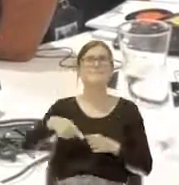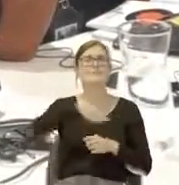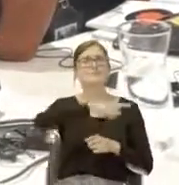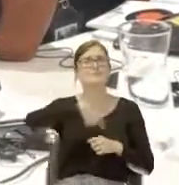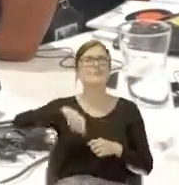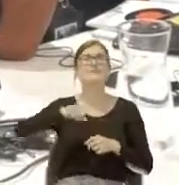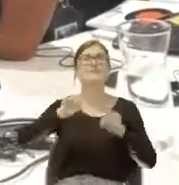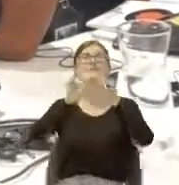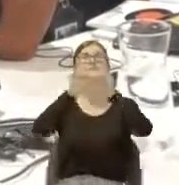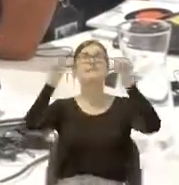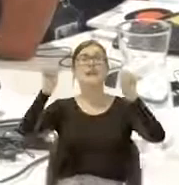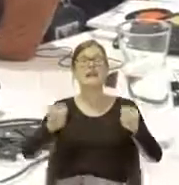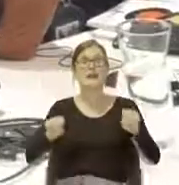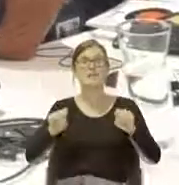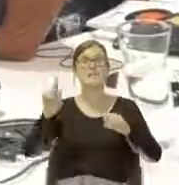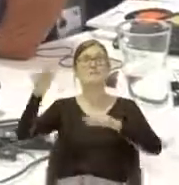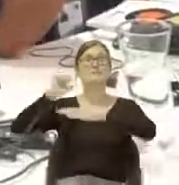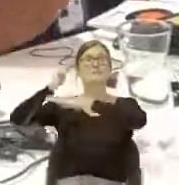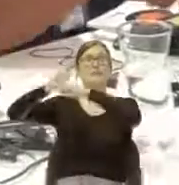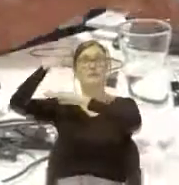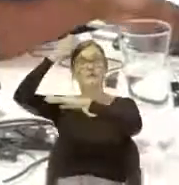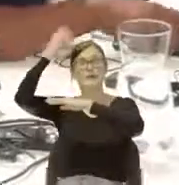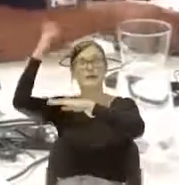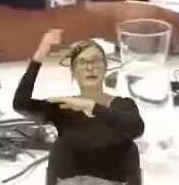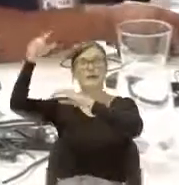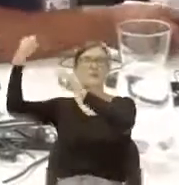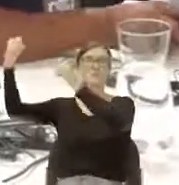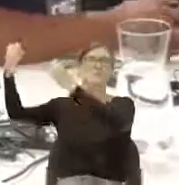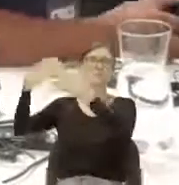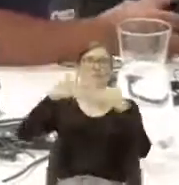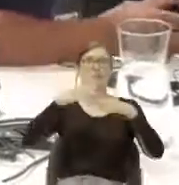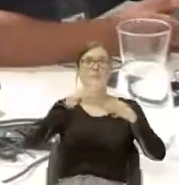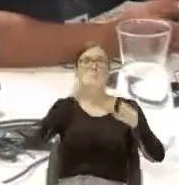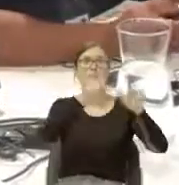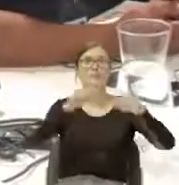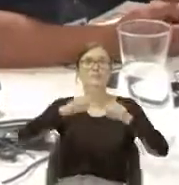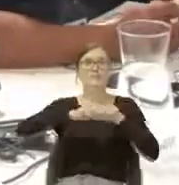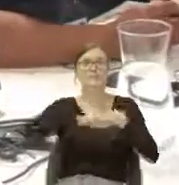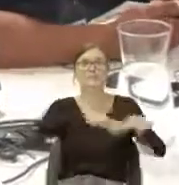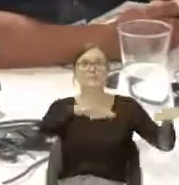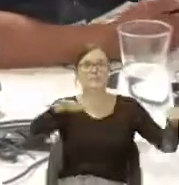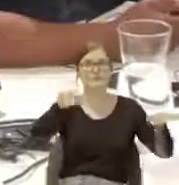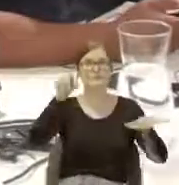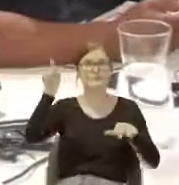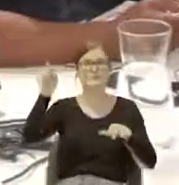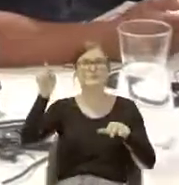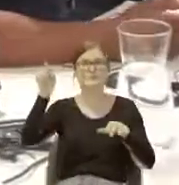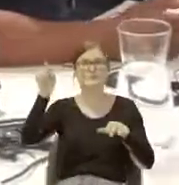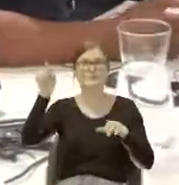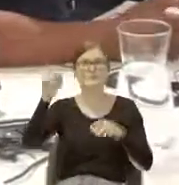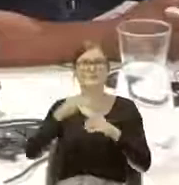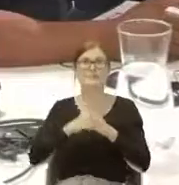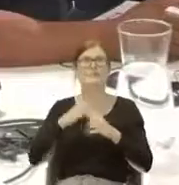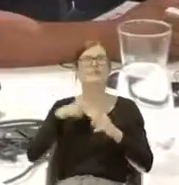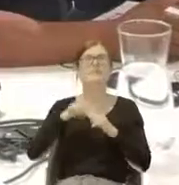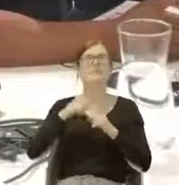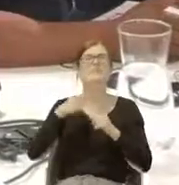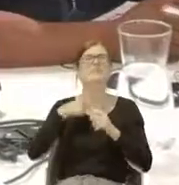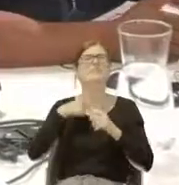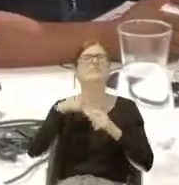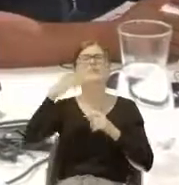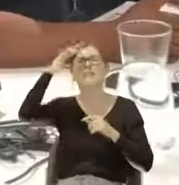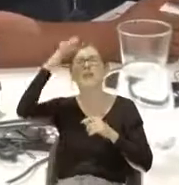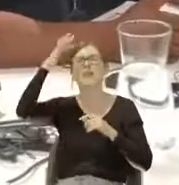not talking about academic concepts. I'm talking about things that reproduce every day through labor markets,